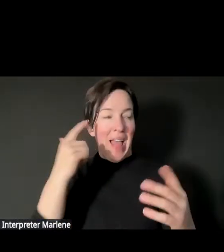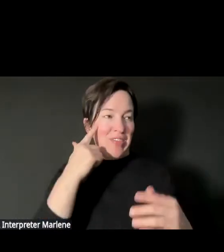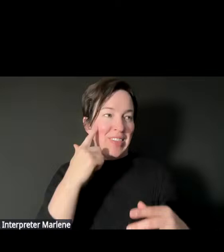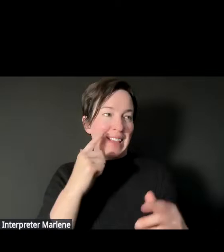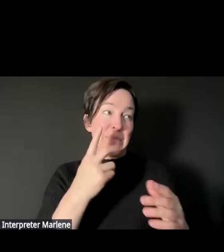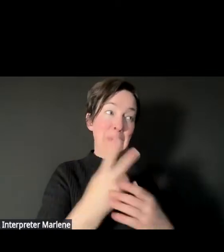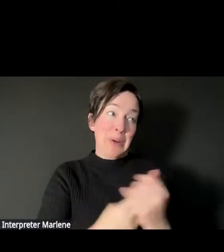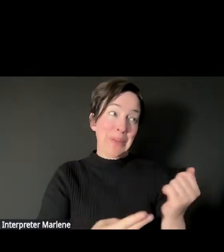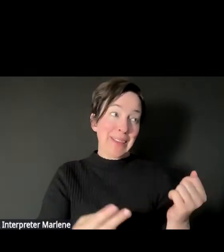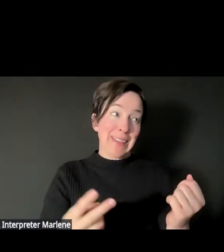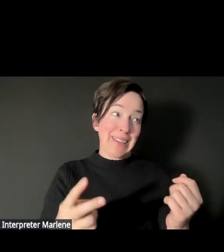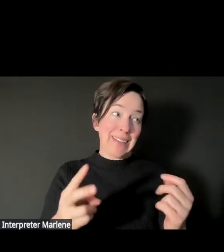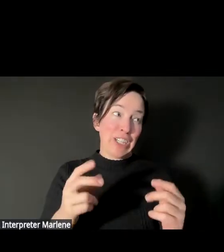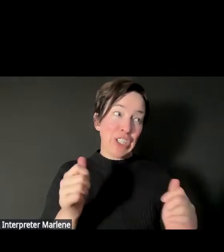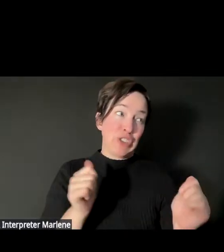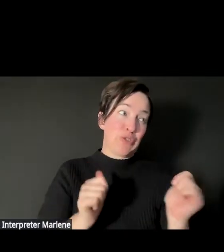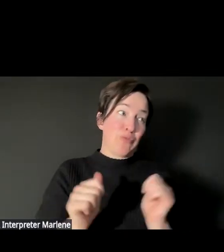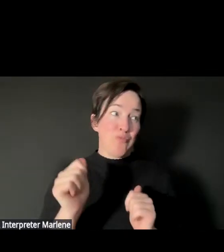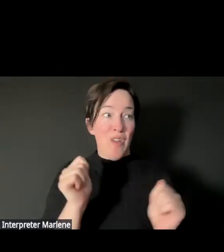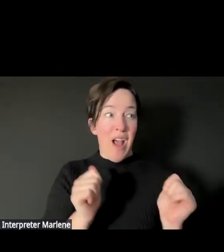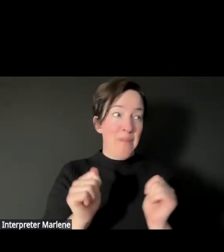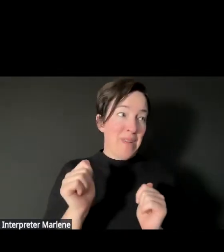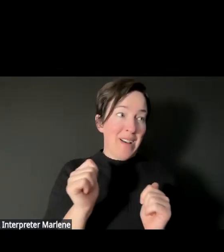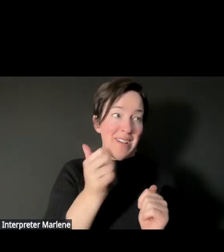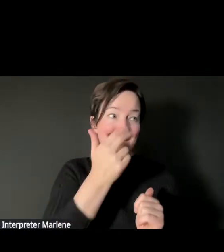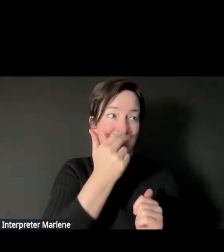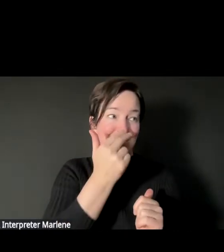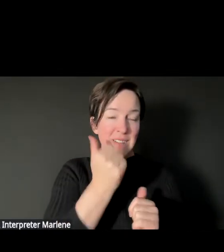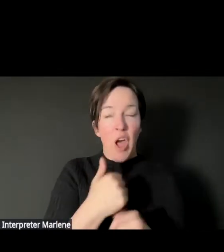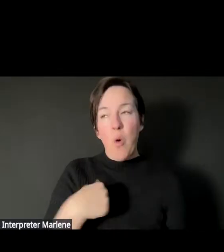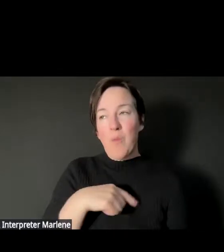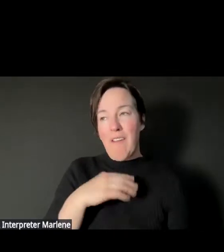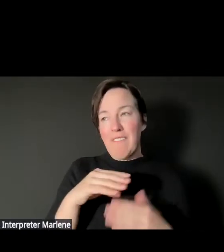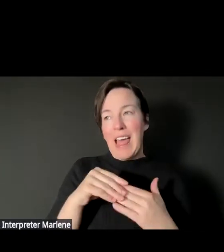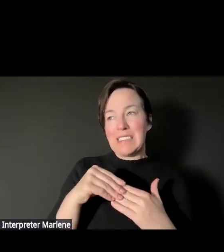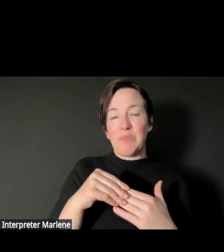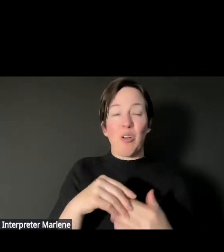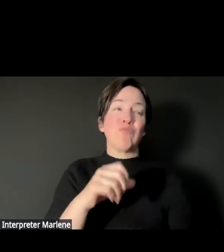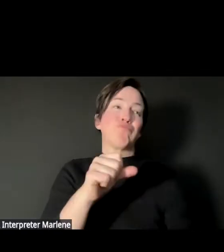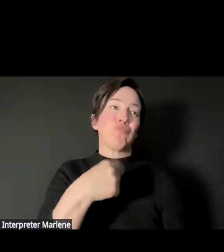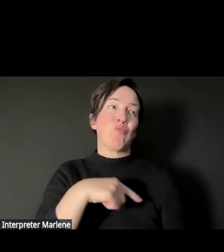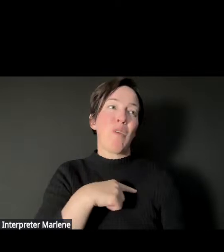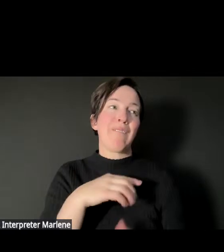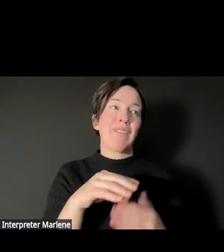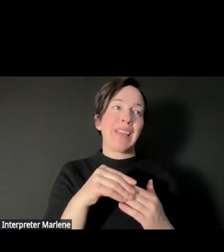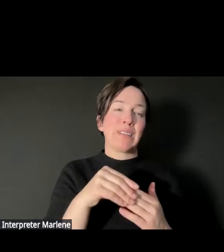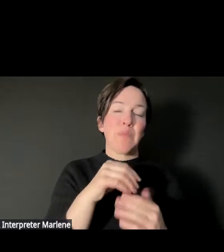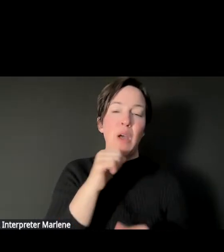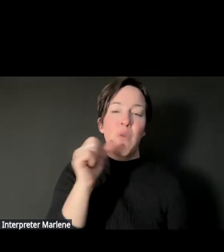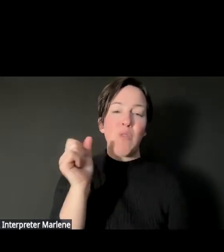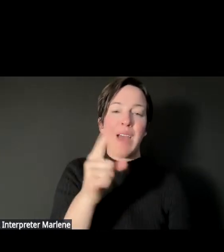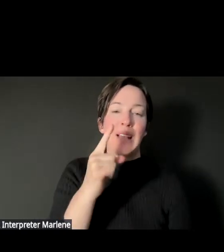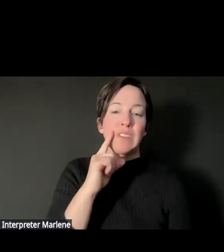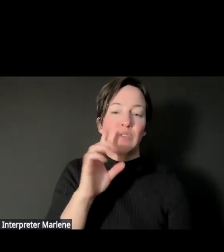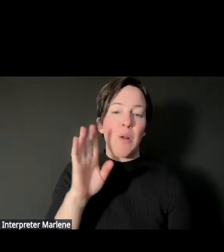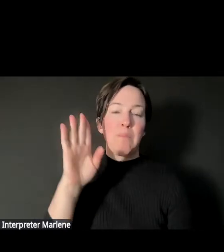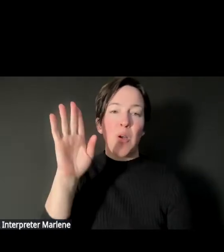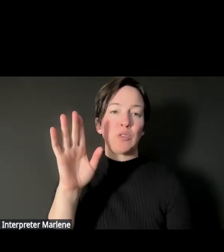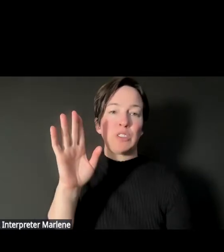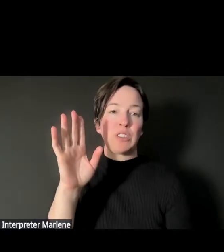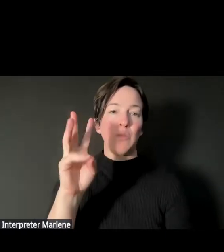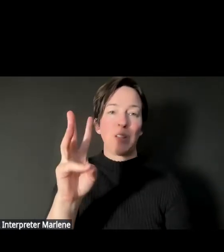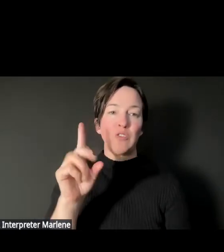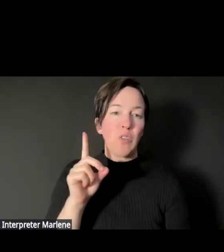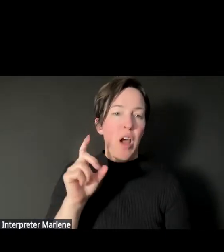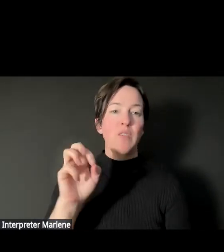of both. Dramedy. Dramedy. That's how flexible we are. Yeah. We are flexible. I won't ask for the motion to be withdrawn or the